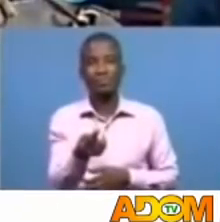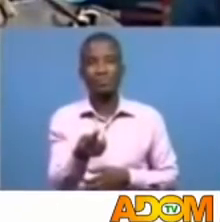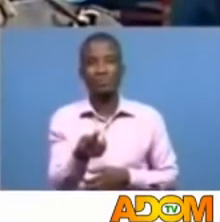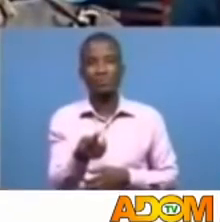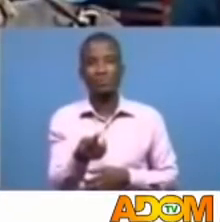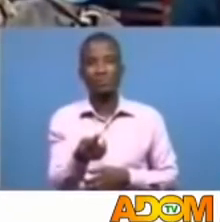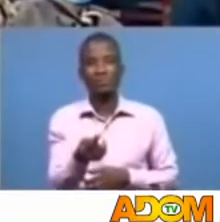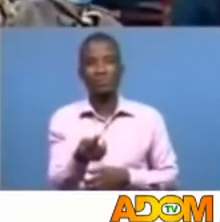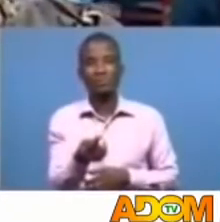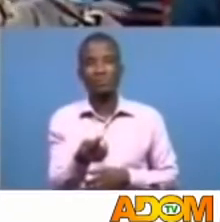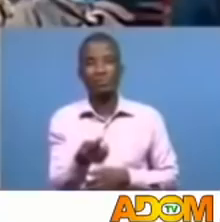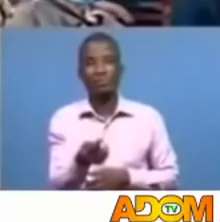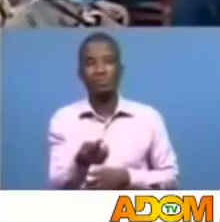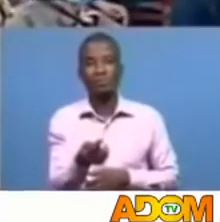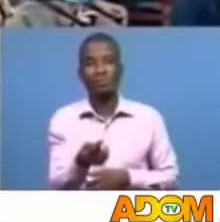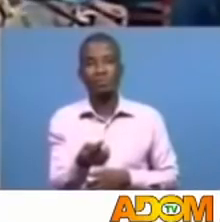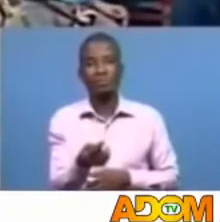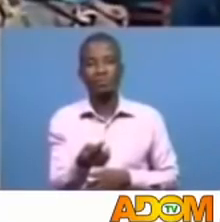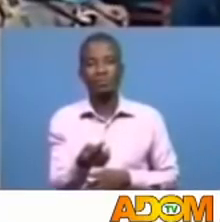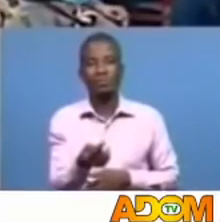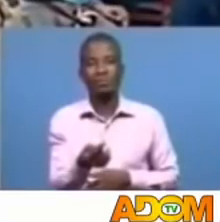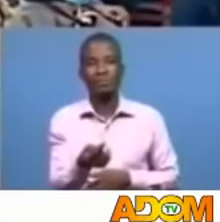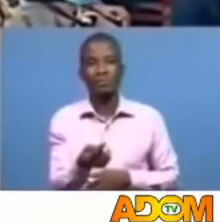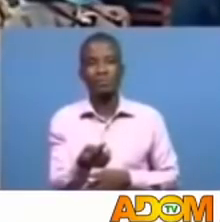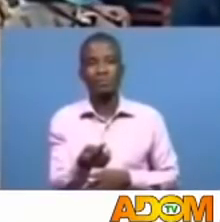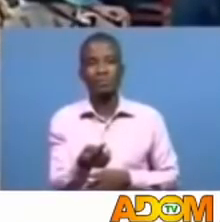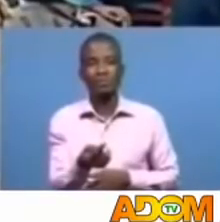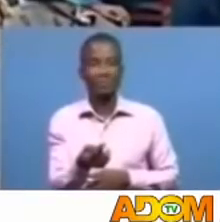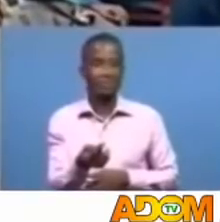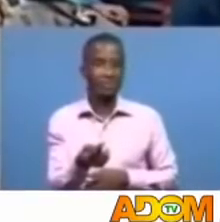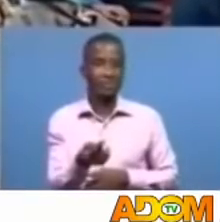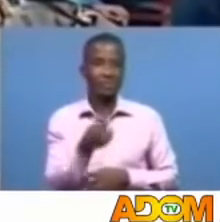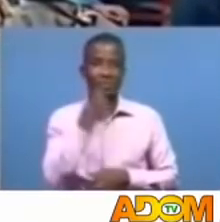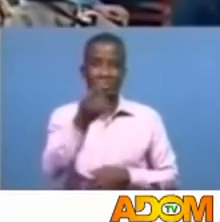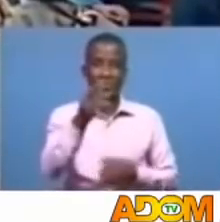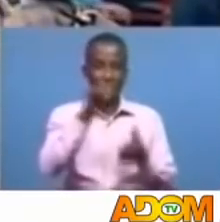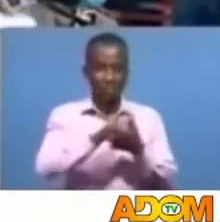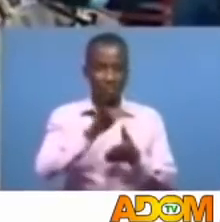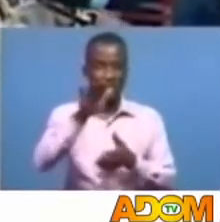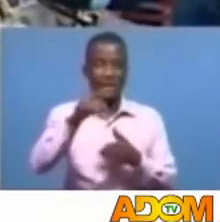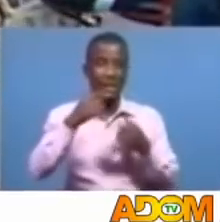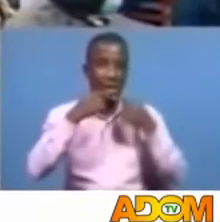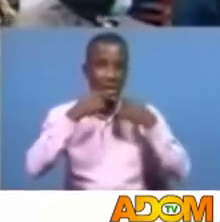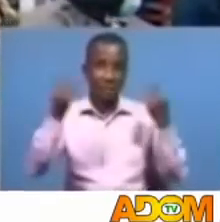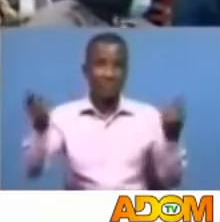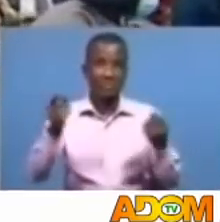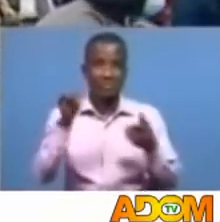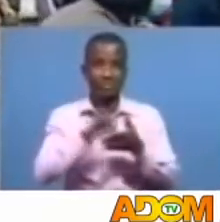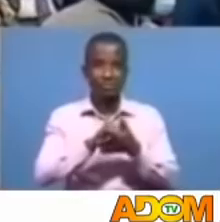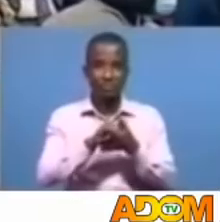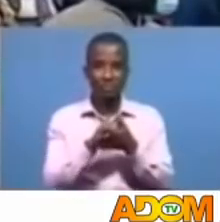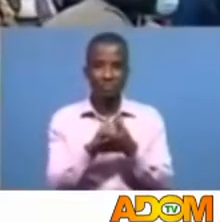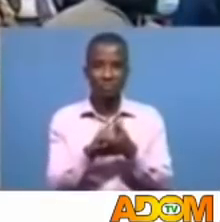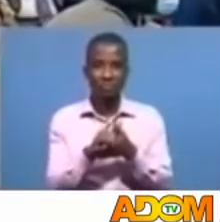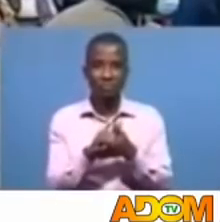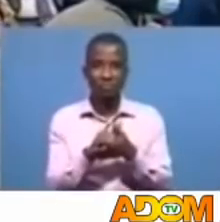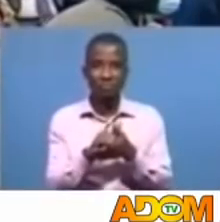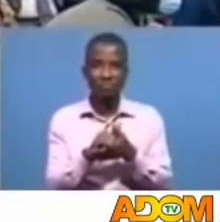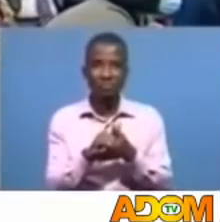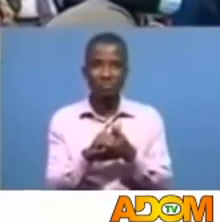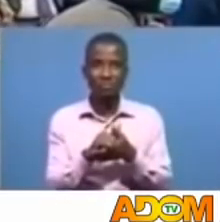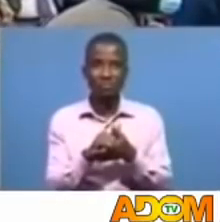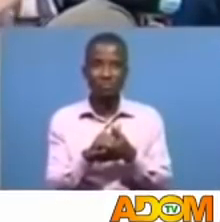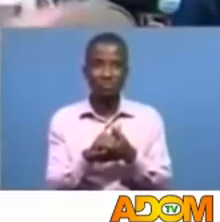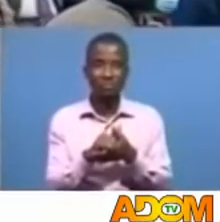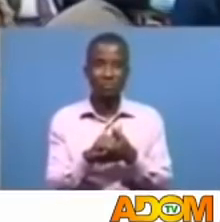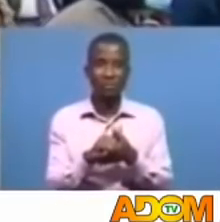and I'm glad that it has come up. Reference has been made to your ruling in respect